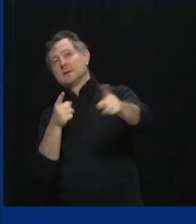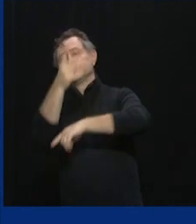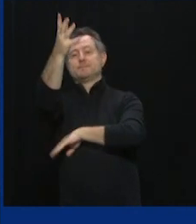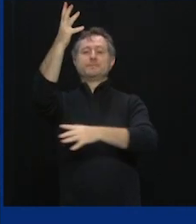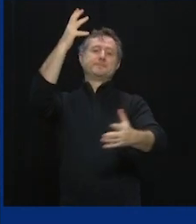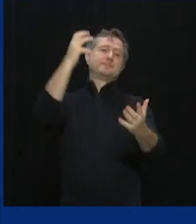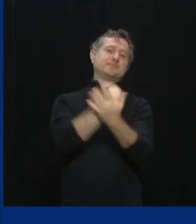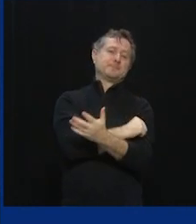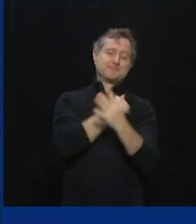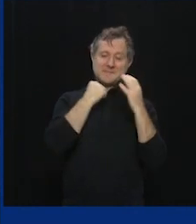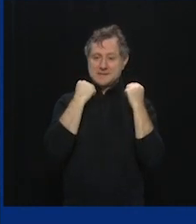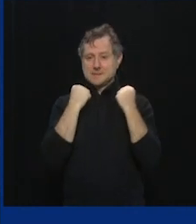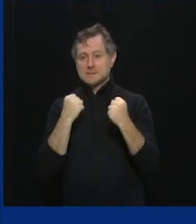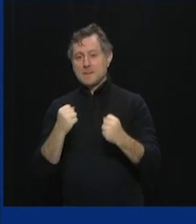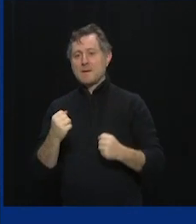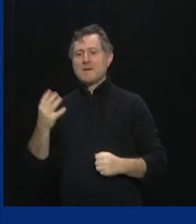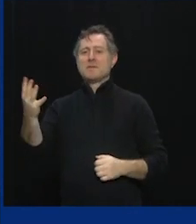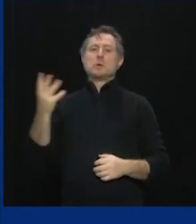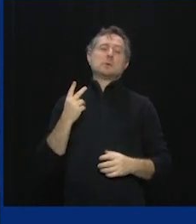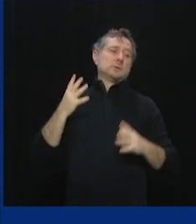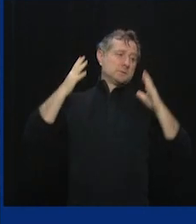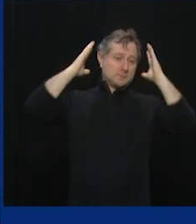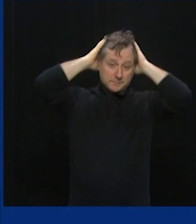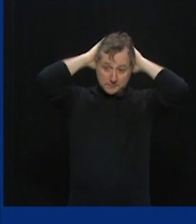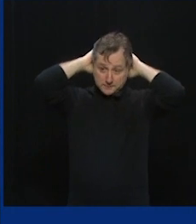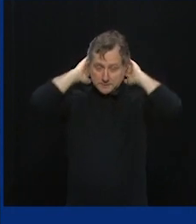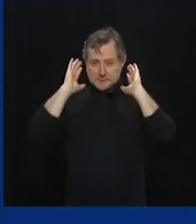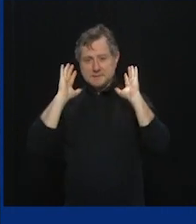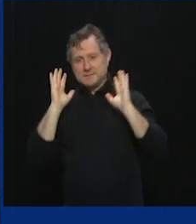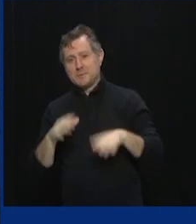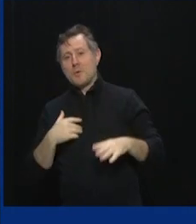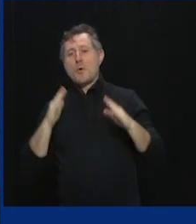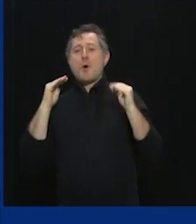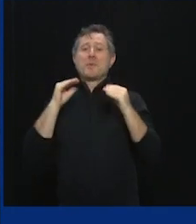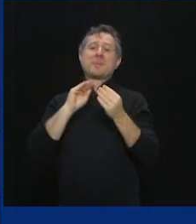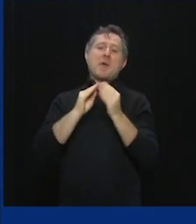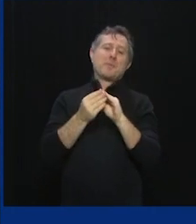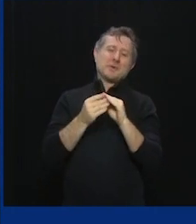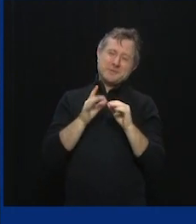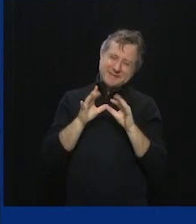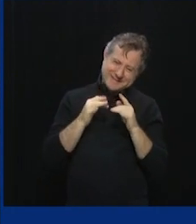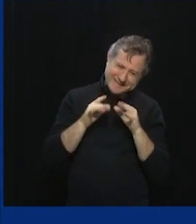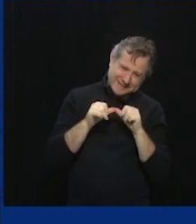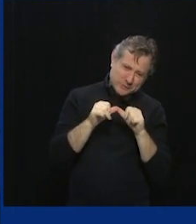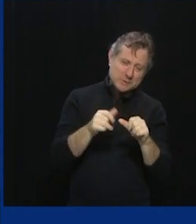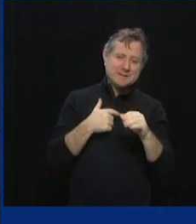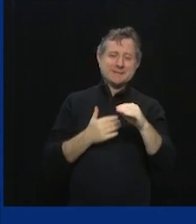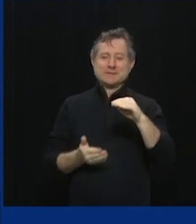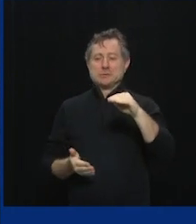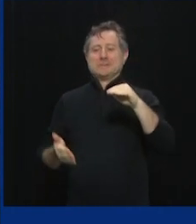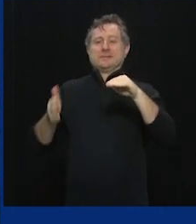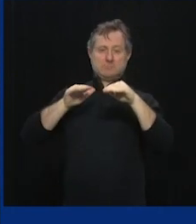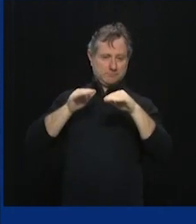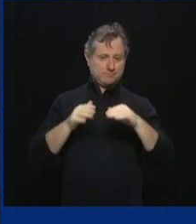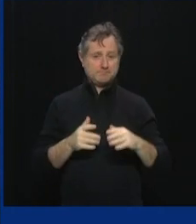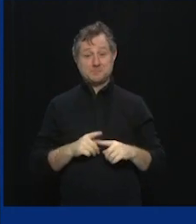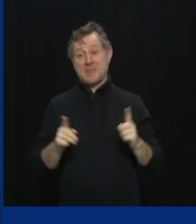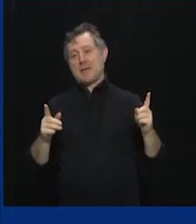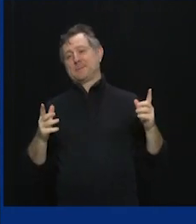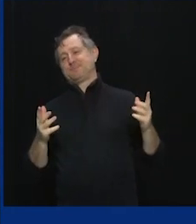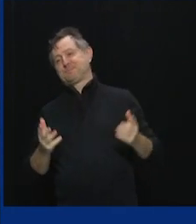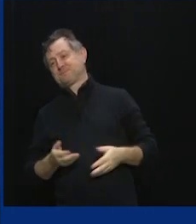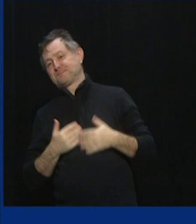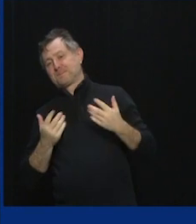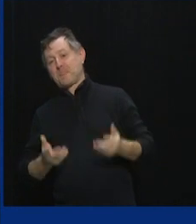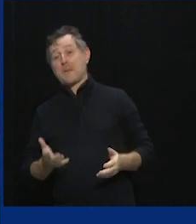and the numbers are going to continue to increase as we have a winning season. So I'm very excited about that, and finding my predictions for the Super